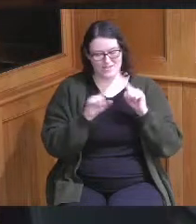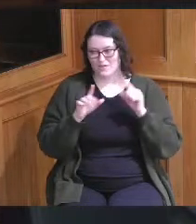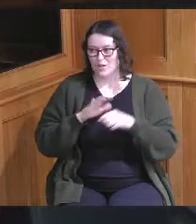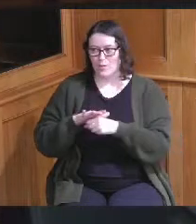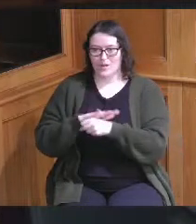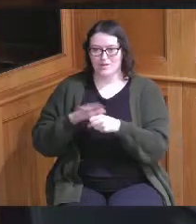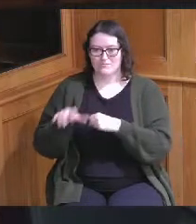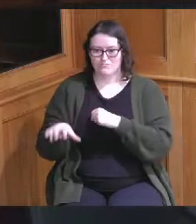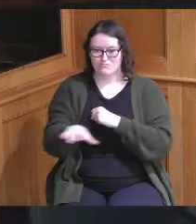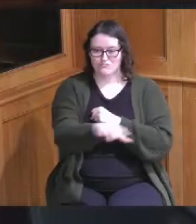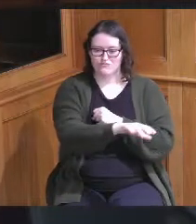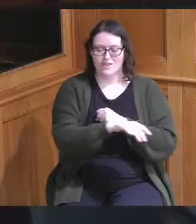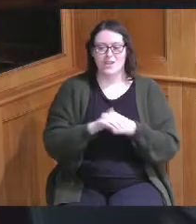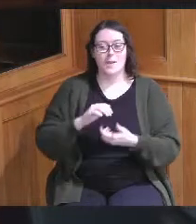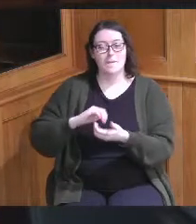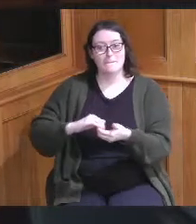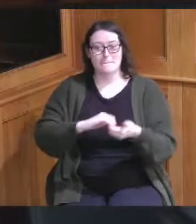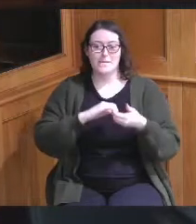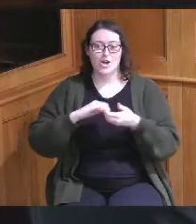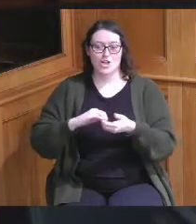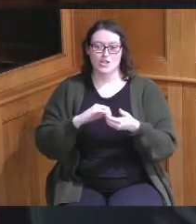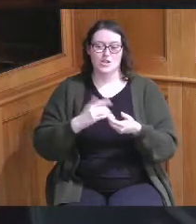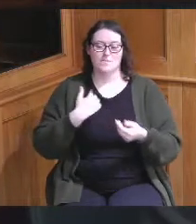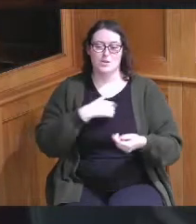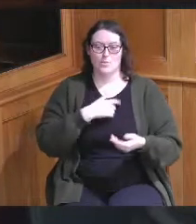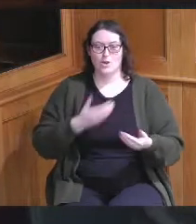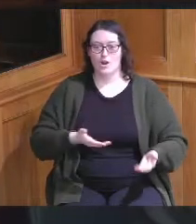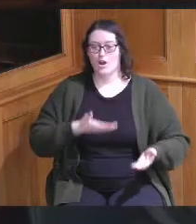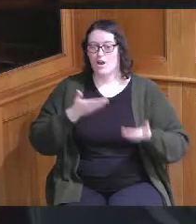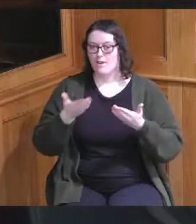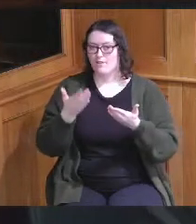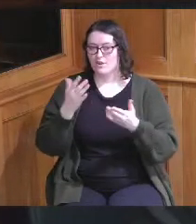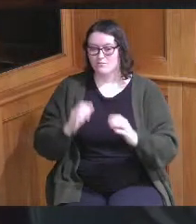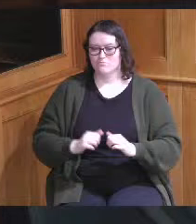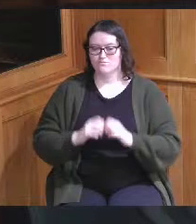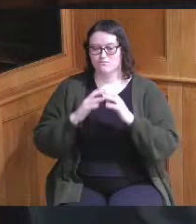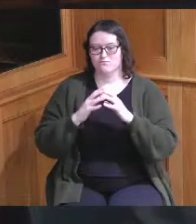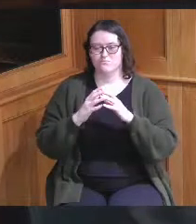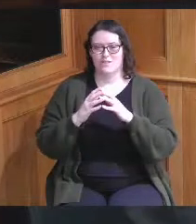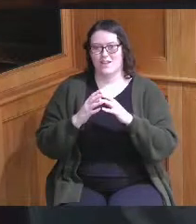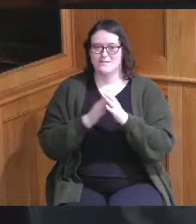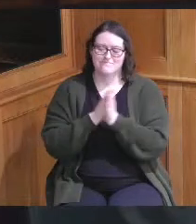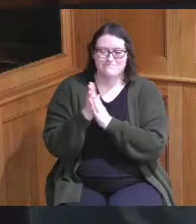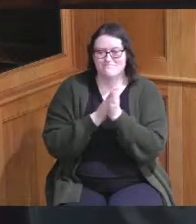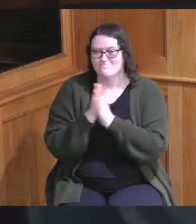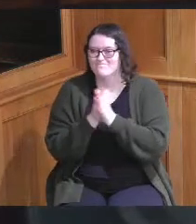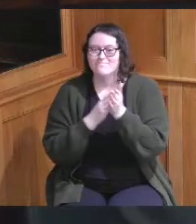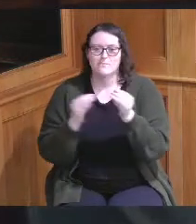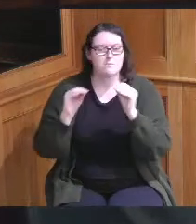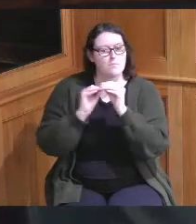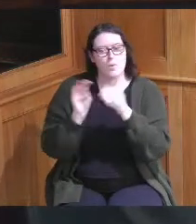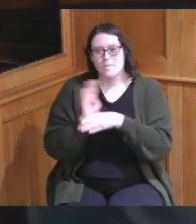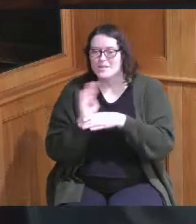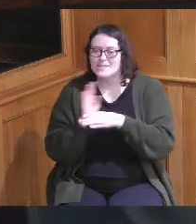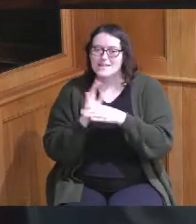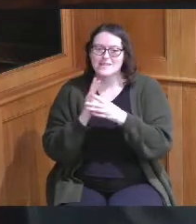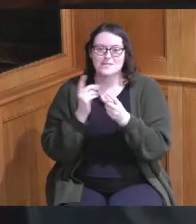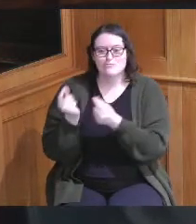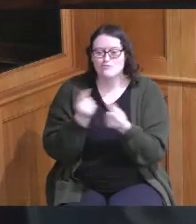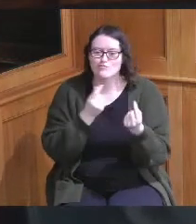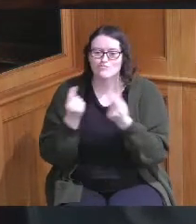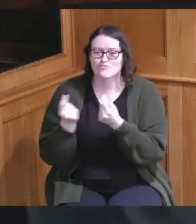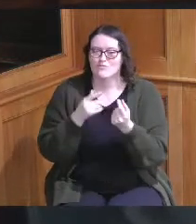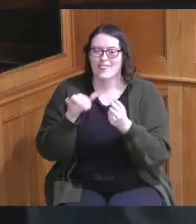are the partnership grants that we offer to create and energize activity in business districts in